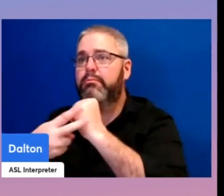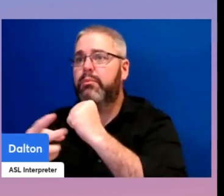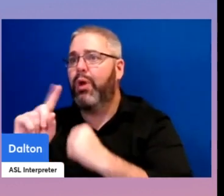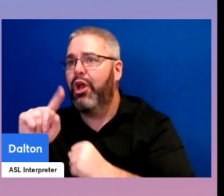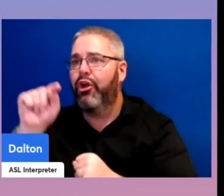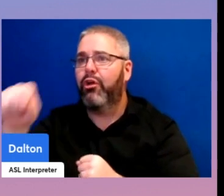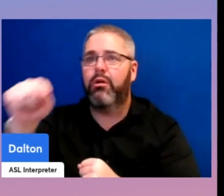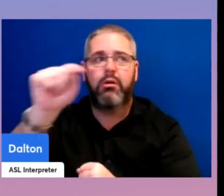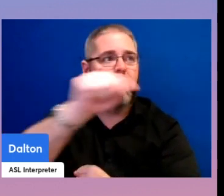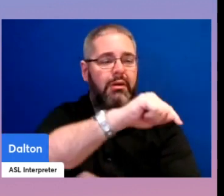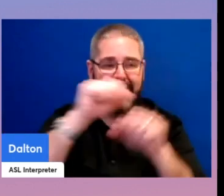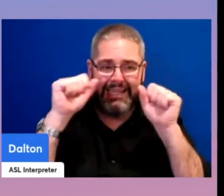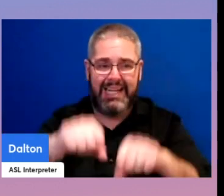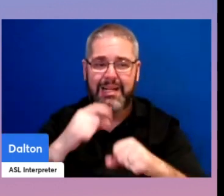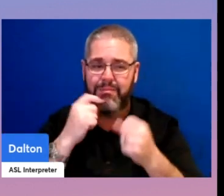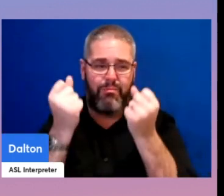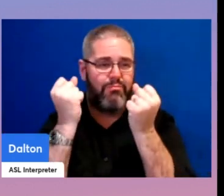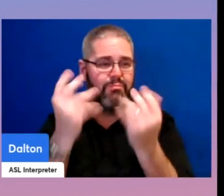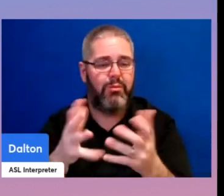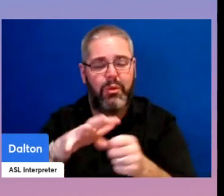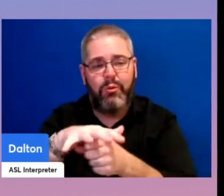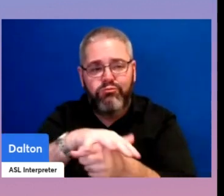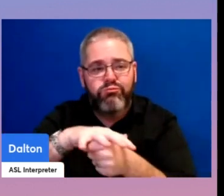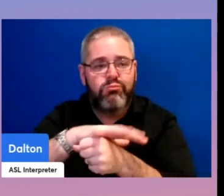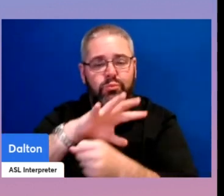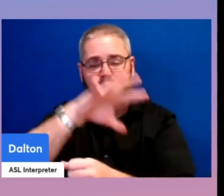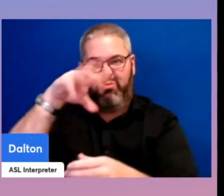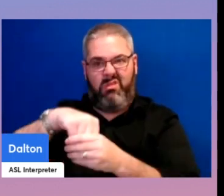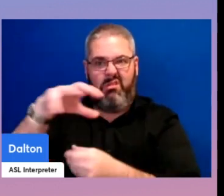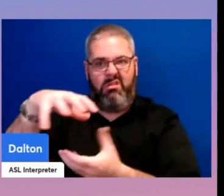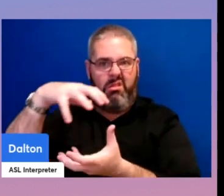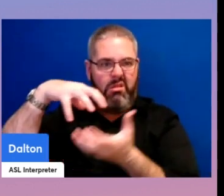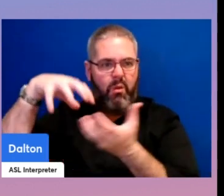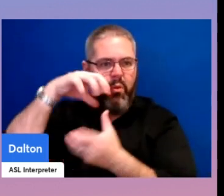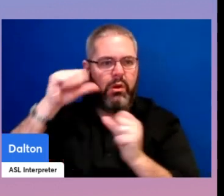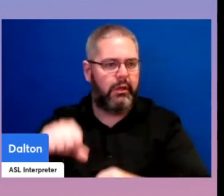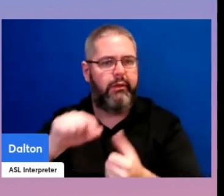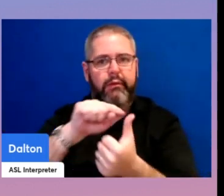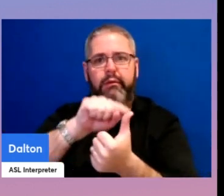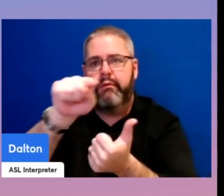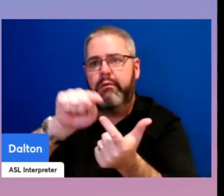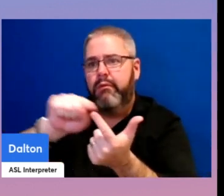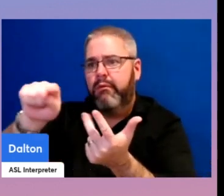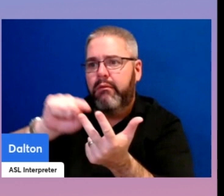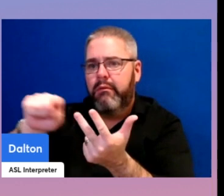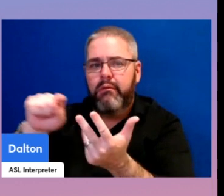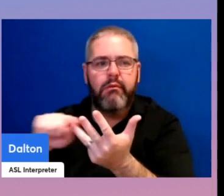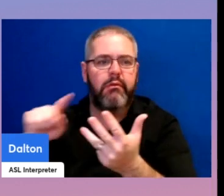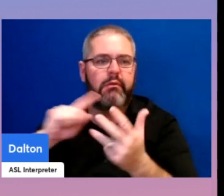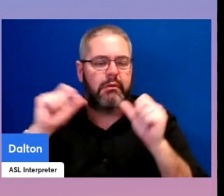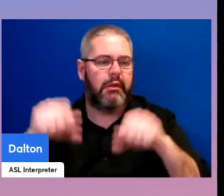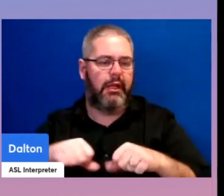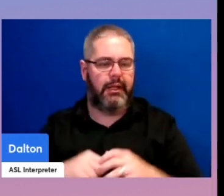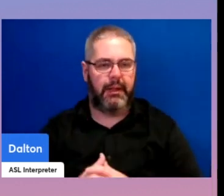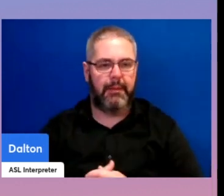be associated with multiple regions within a cloud provider or even across multiple cloud providers.